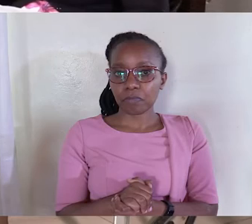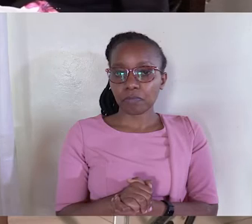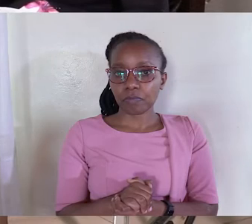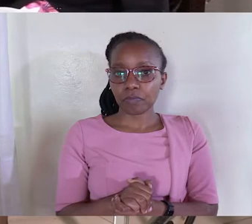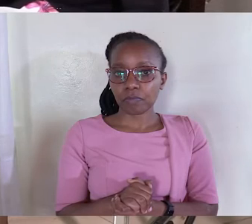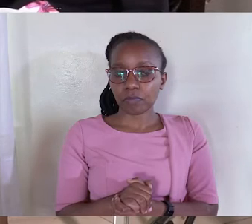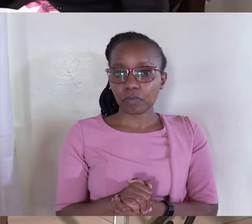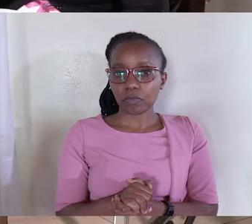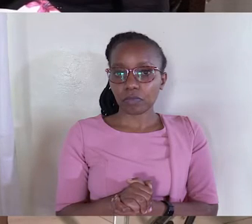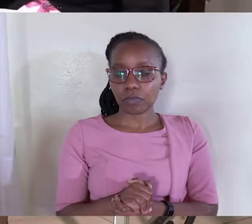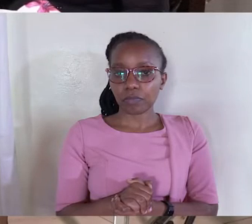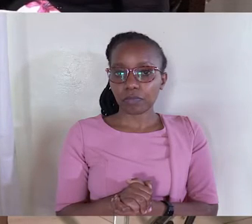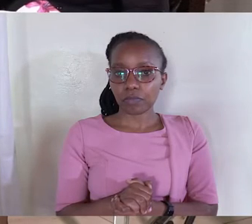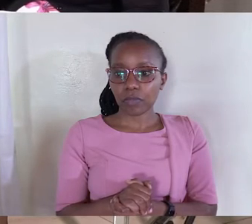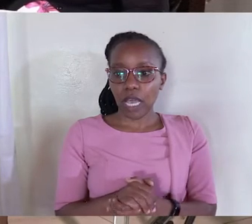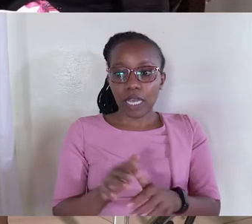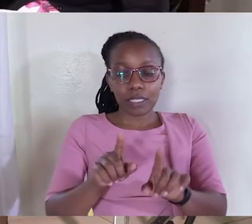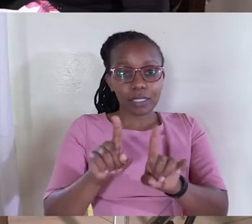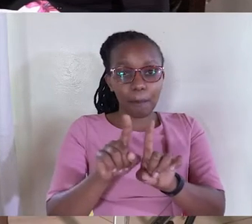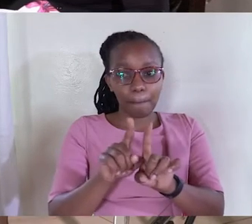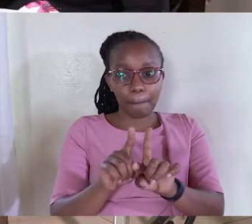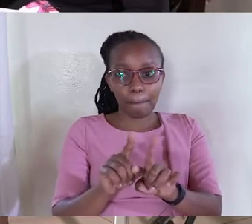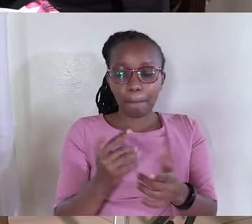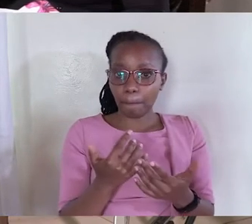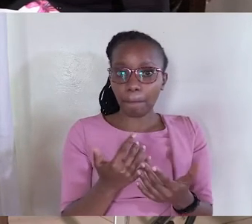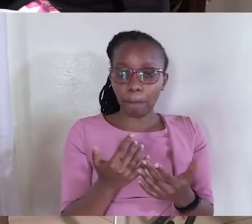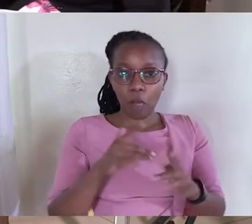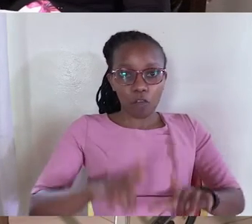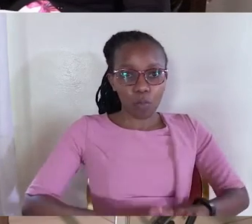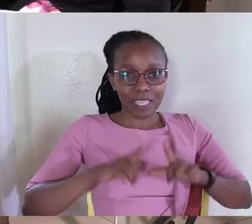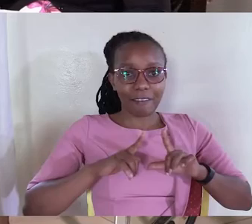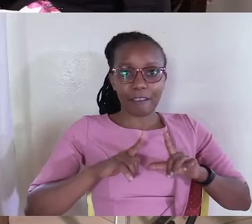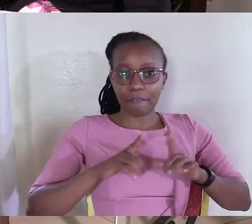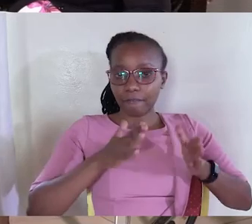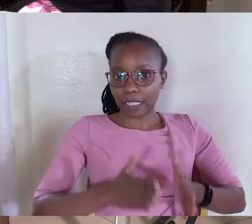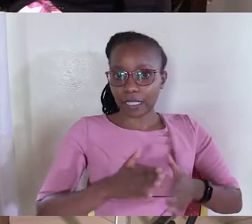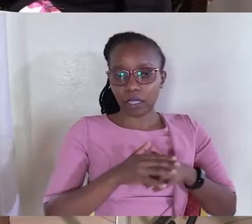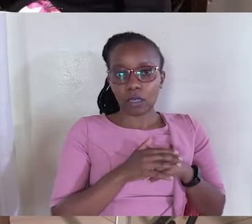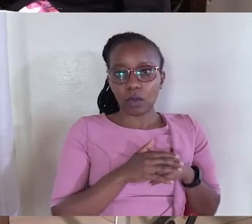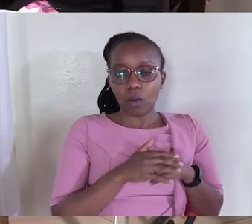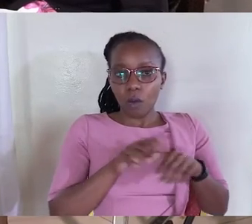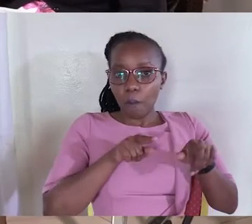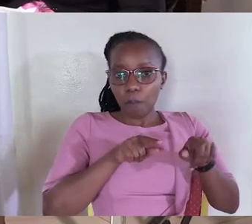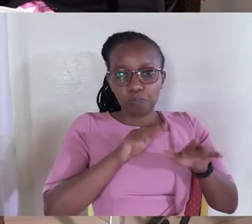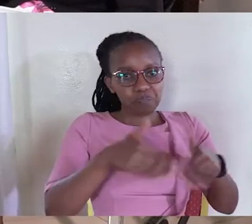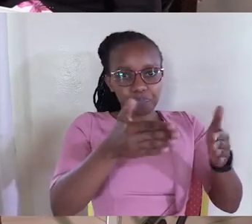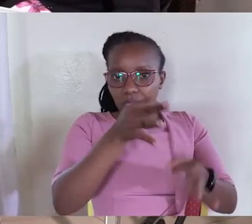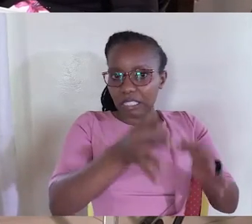these crimes. At the same time, from the survivors, we see unfair administration of